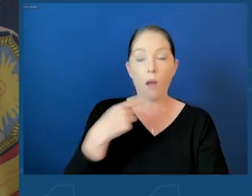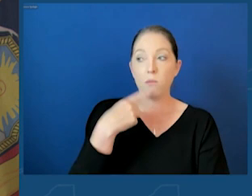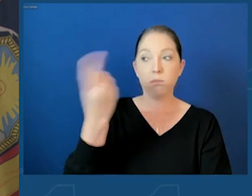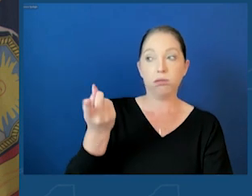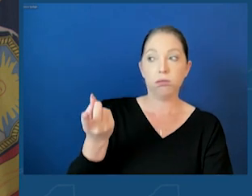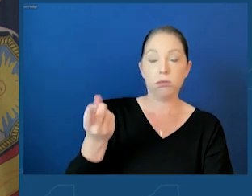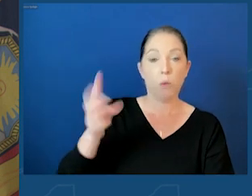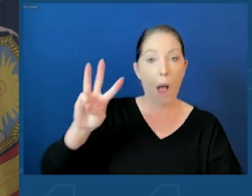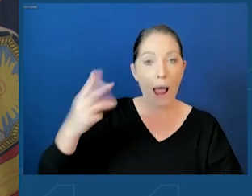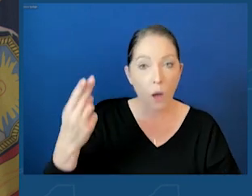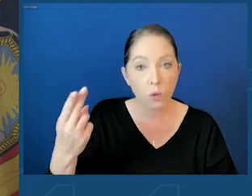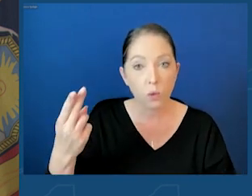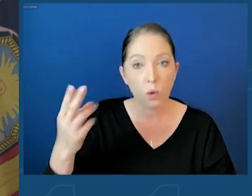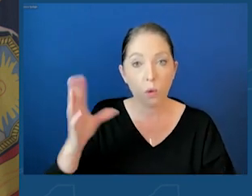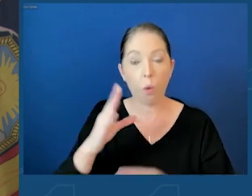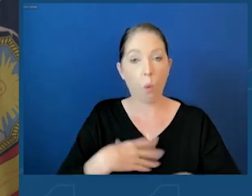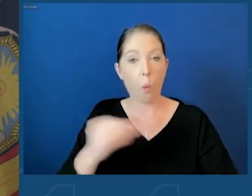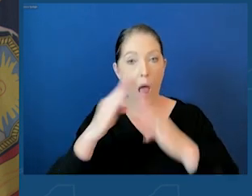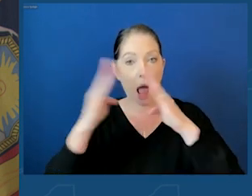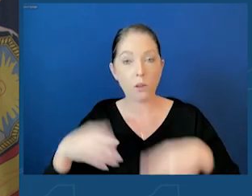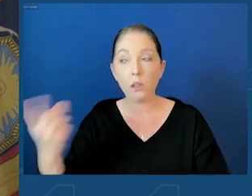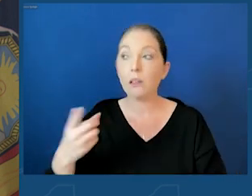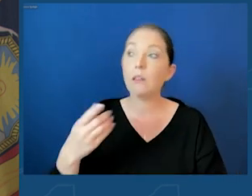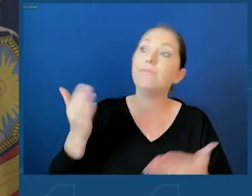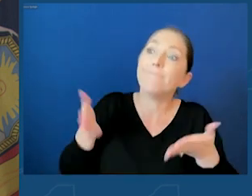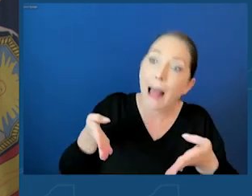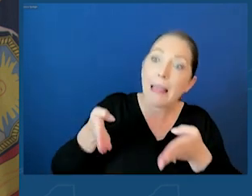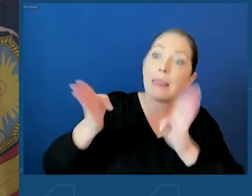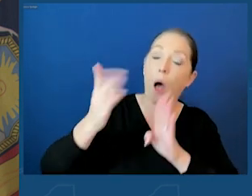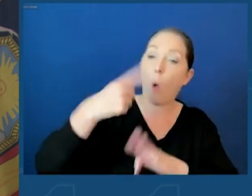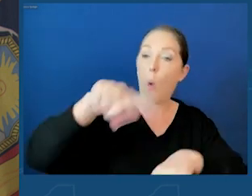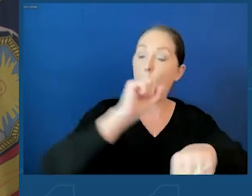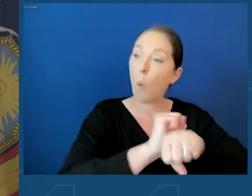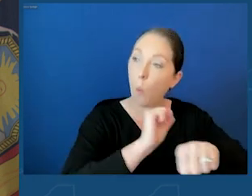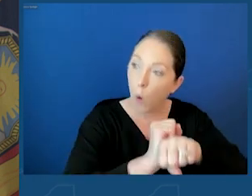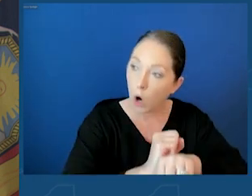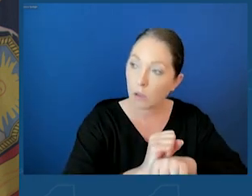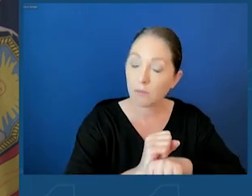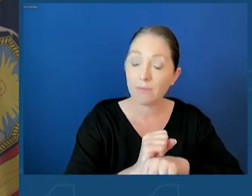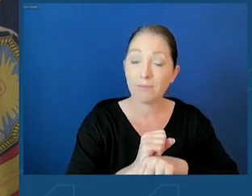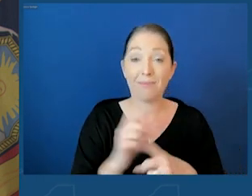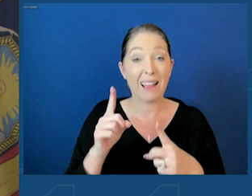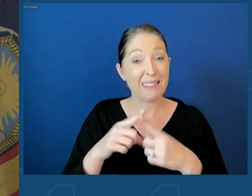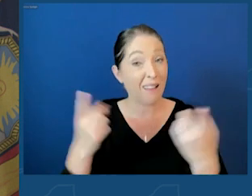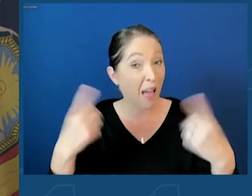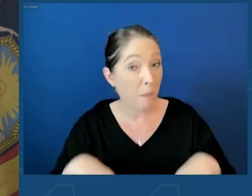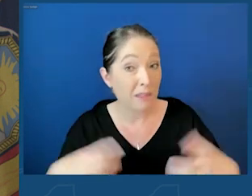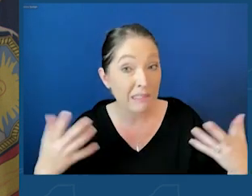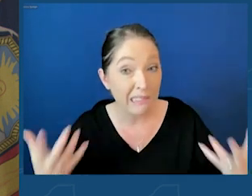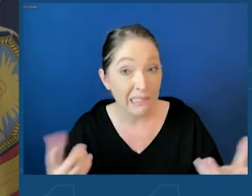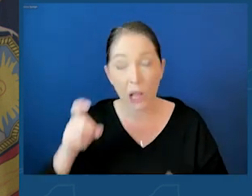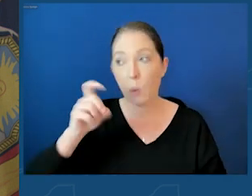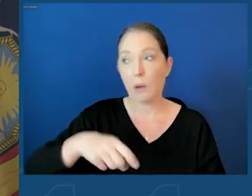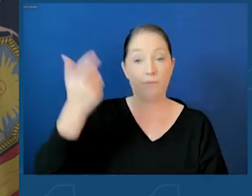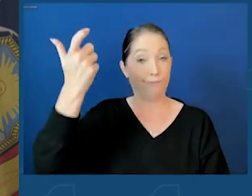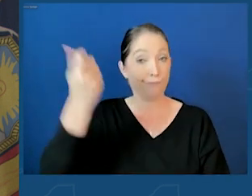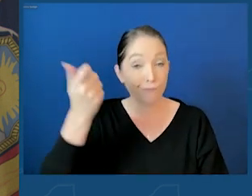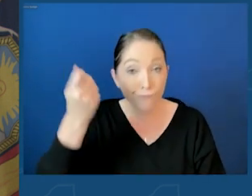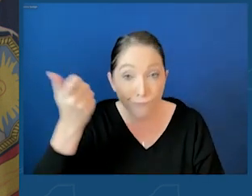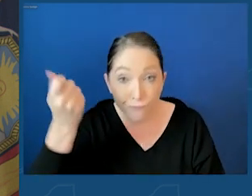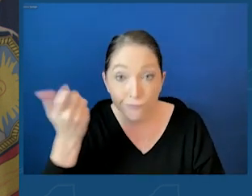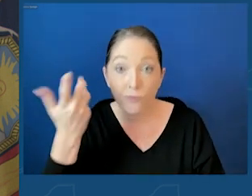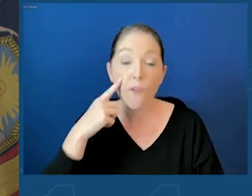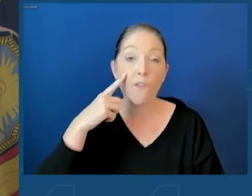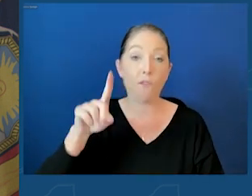let them work. Until that happens, we'll continue to need funding and sites from the federal government to help